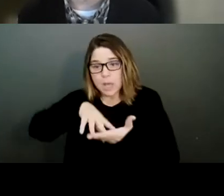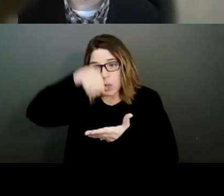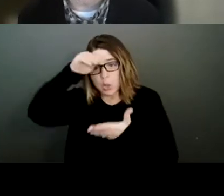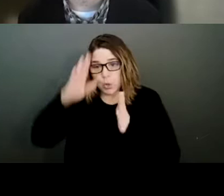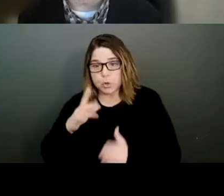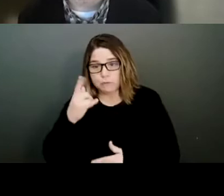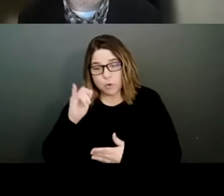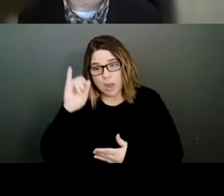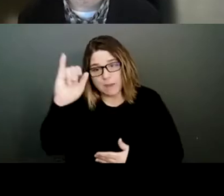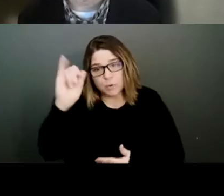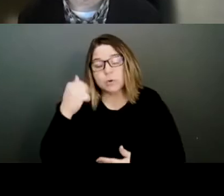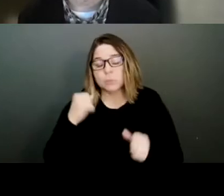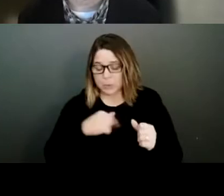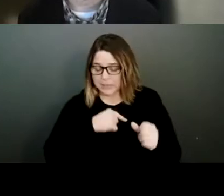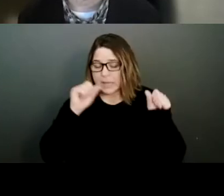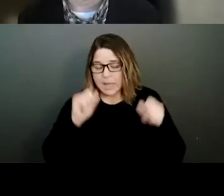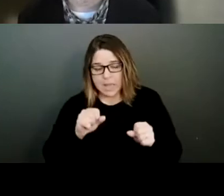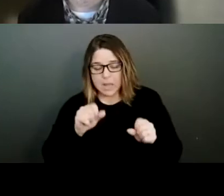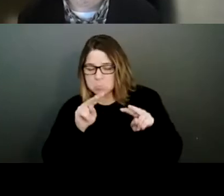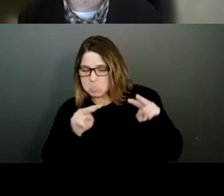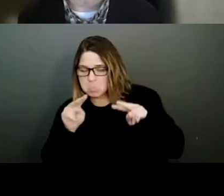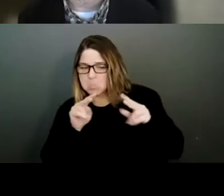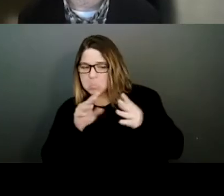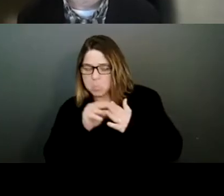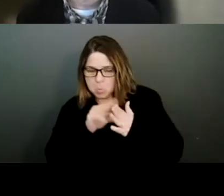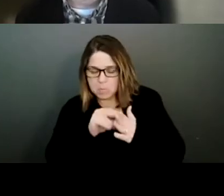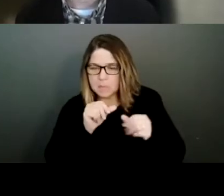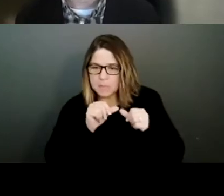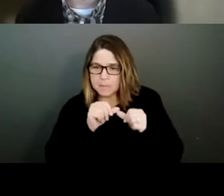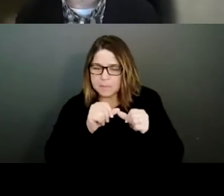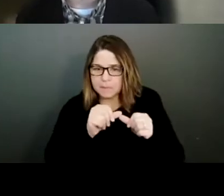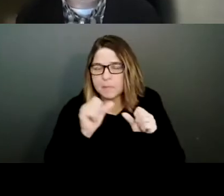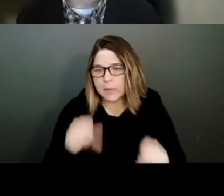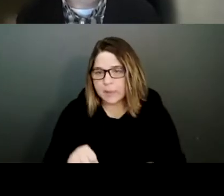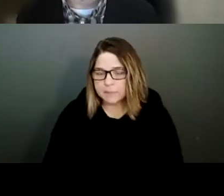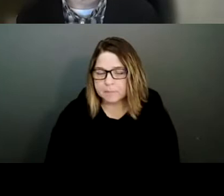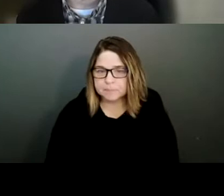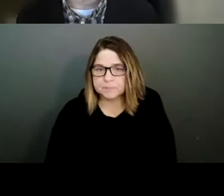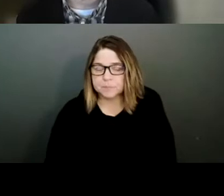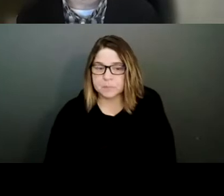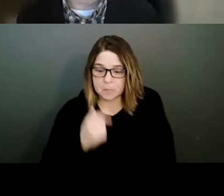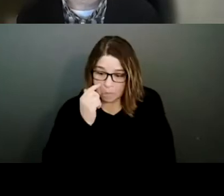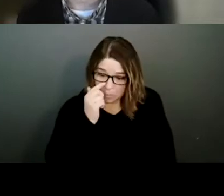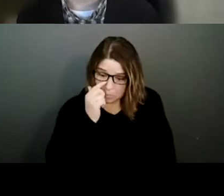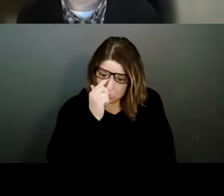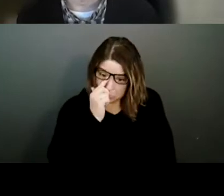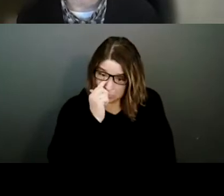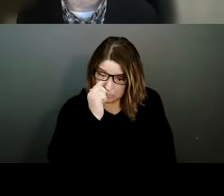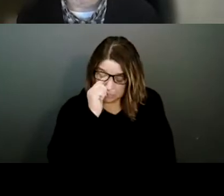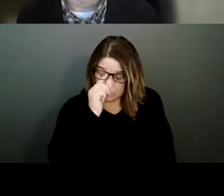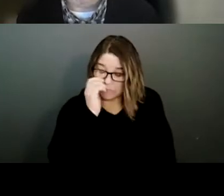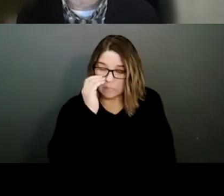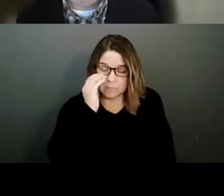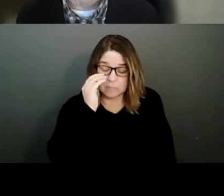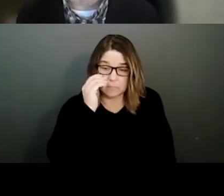always expand our awareness and consciousness of culture. One clear way to see this evolution is through